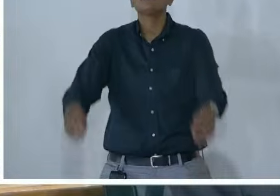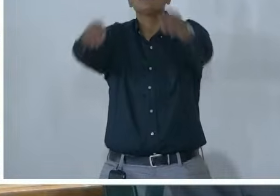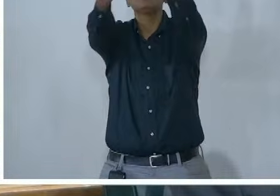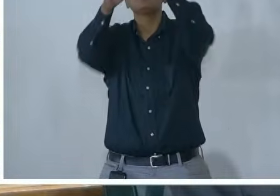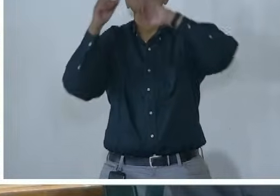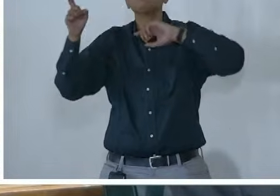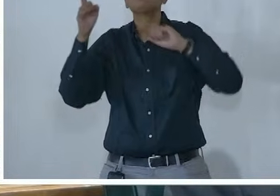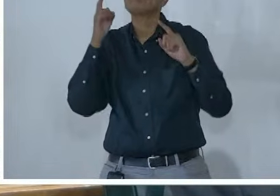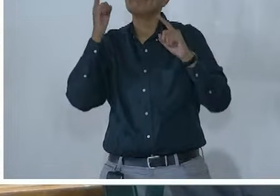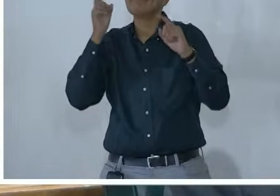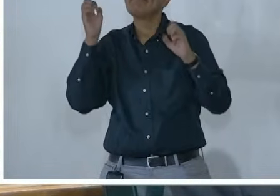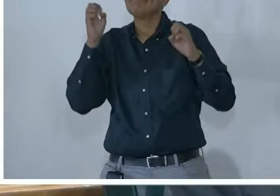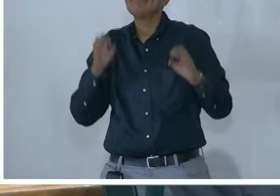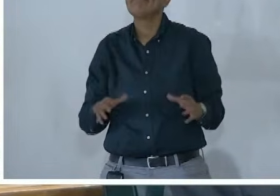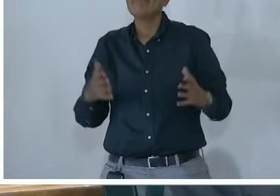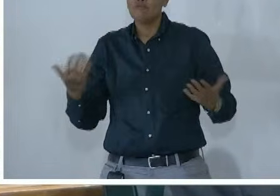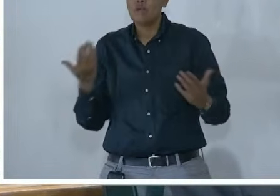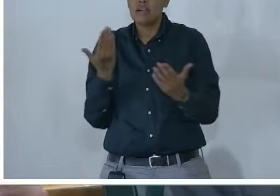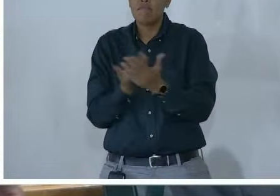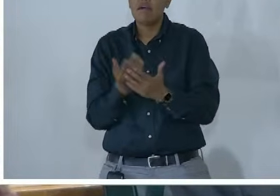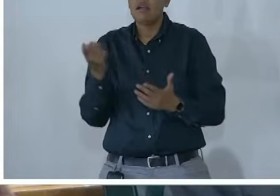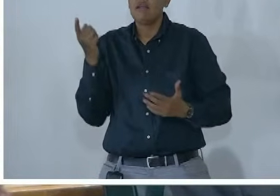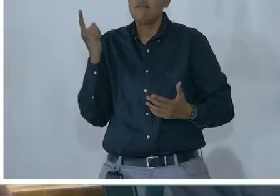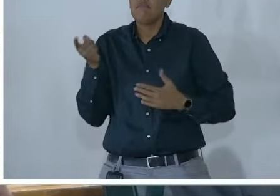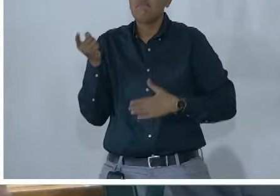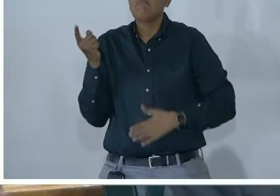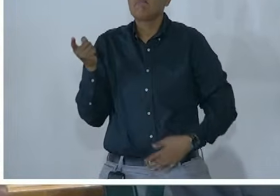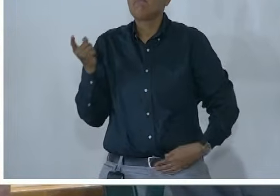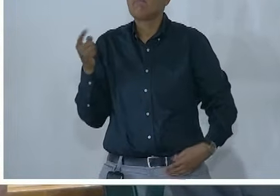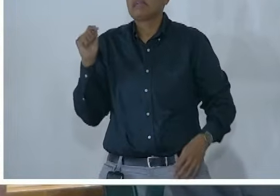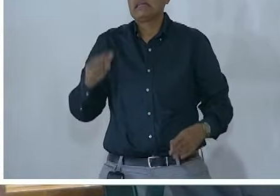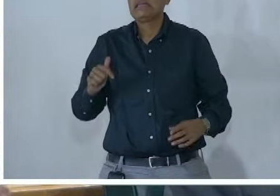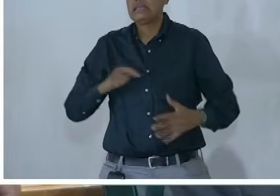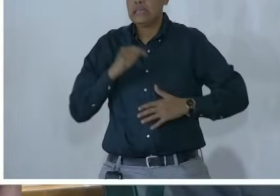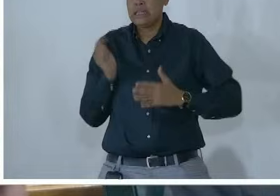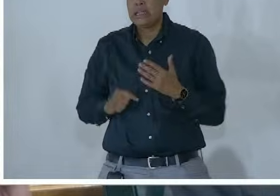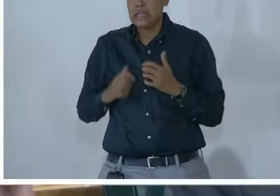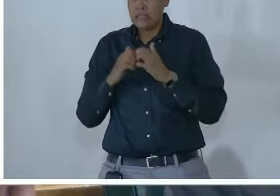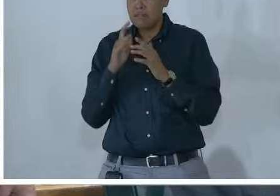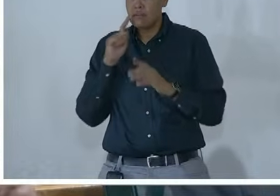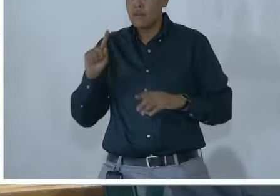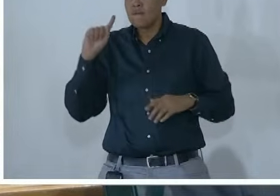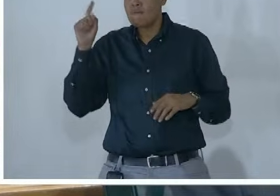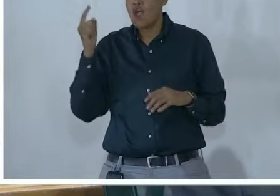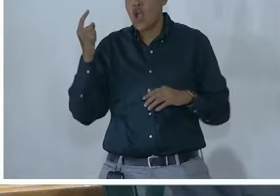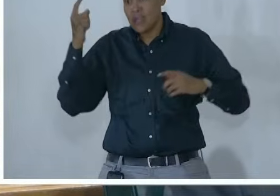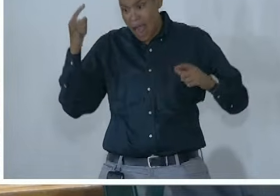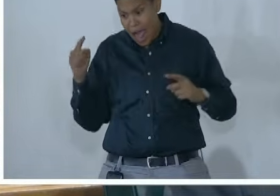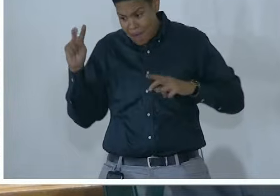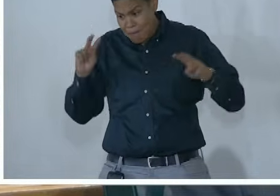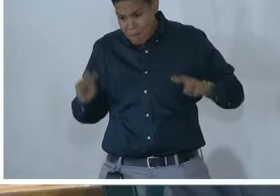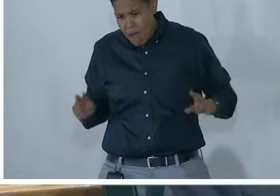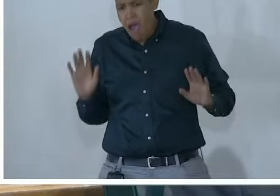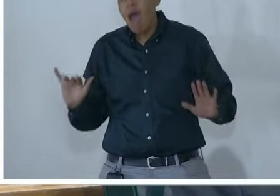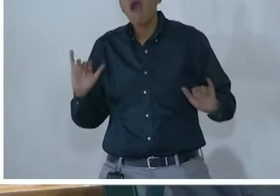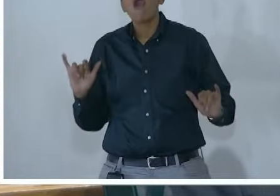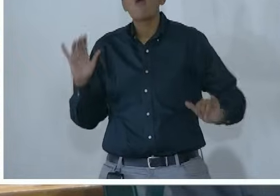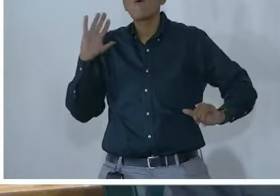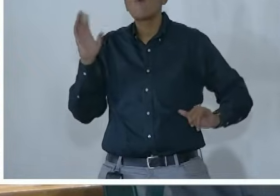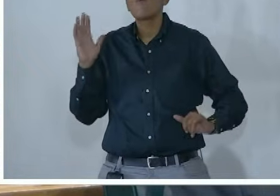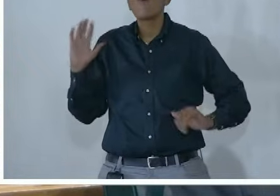point out to the fact that in this initiative, at least in the first instance, will